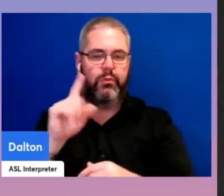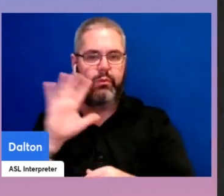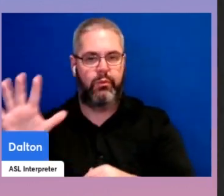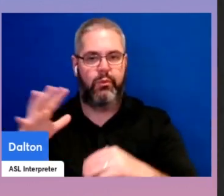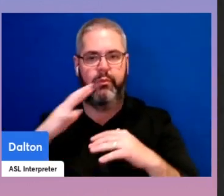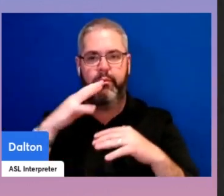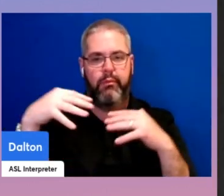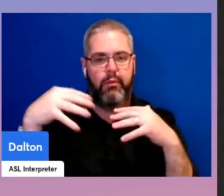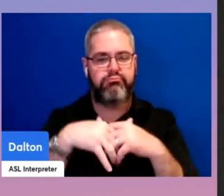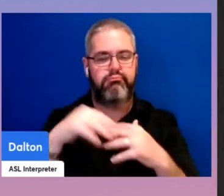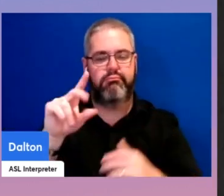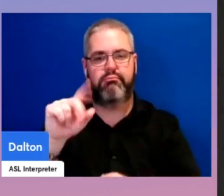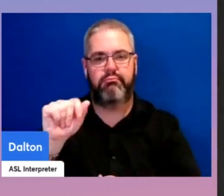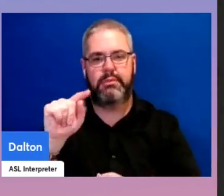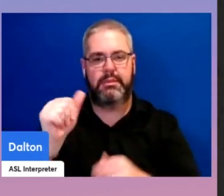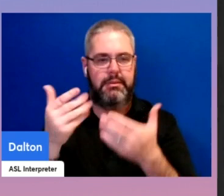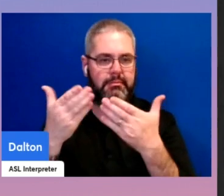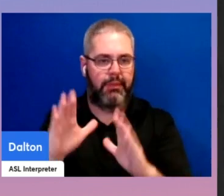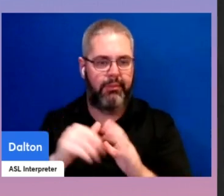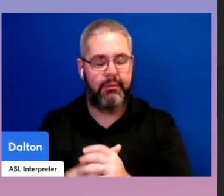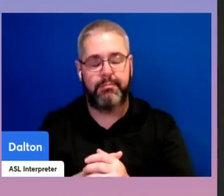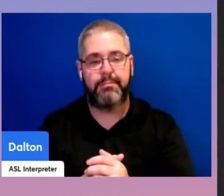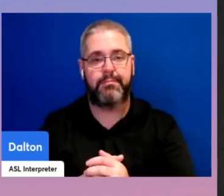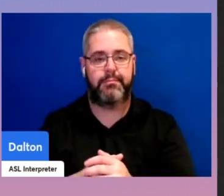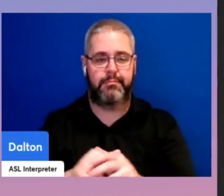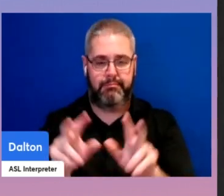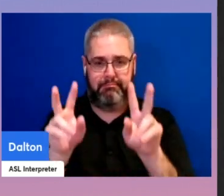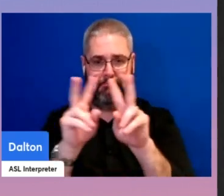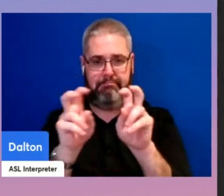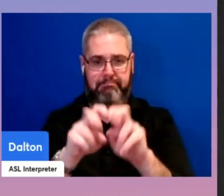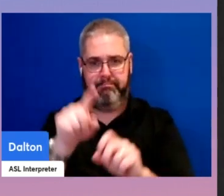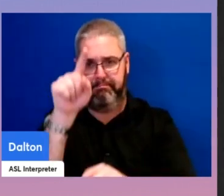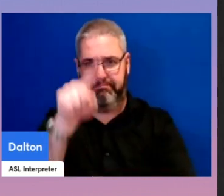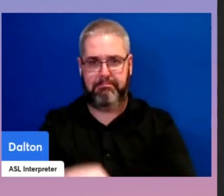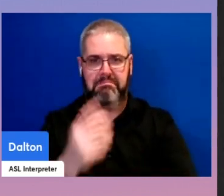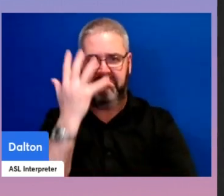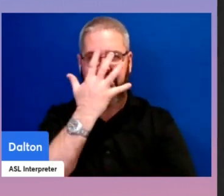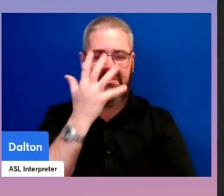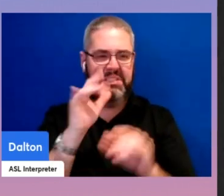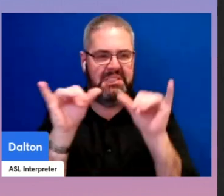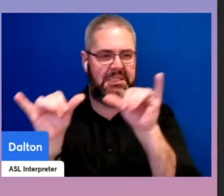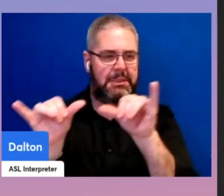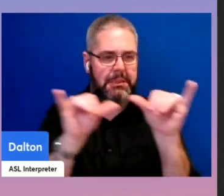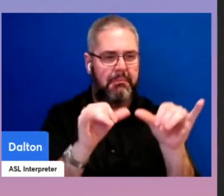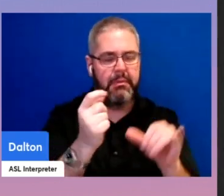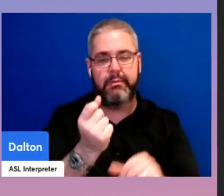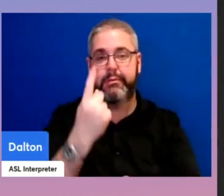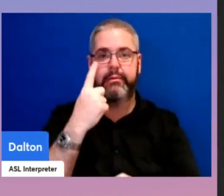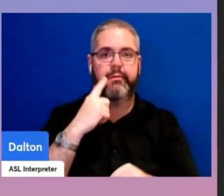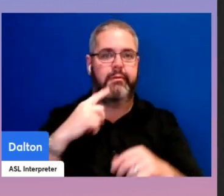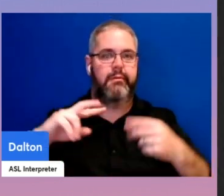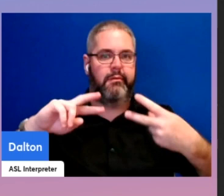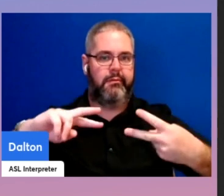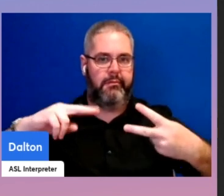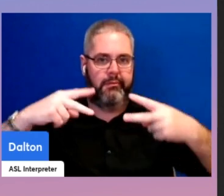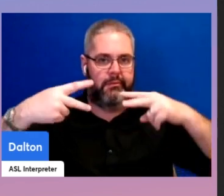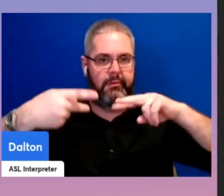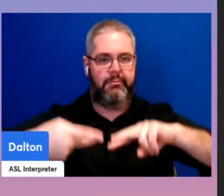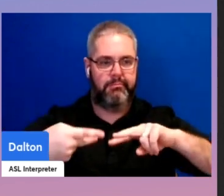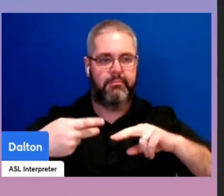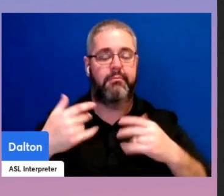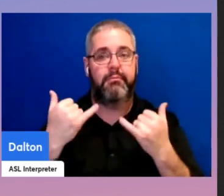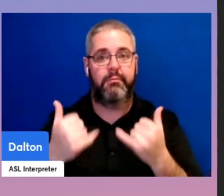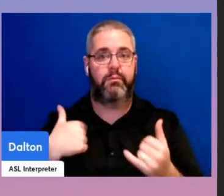data method, and then the decrypt data method. It looks pretty similar, except we're just doing it in reverse, right? So instead of taking in plain text, we're now taking